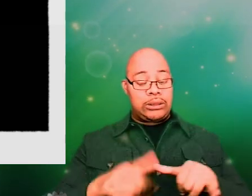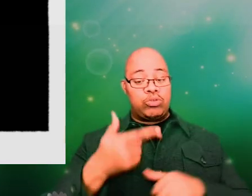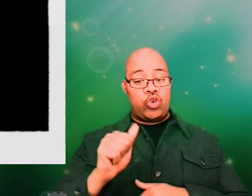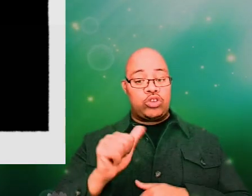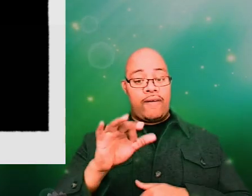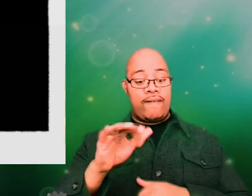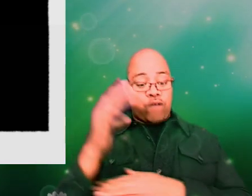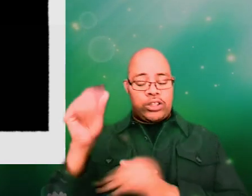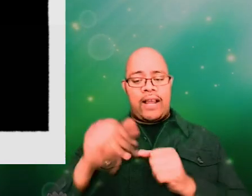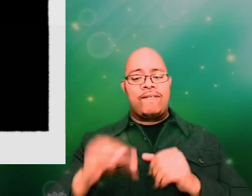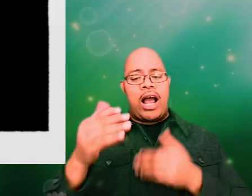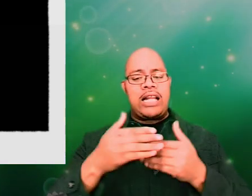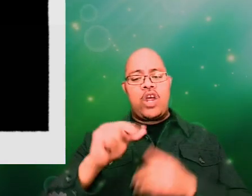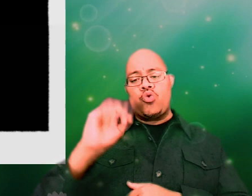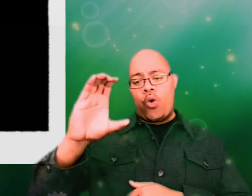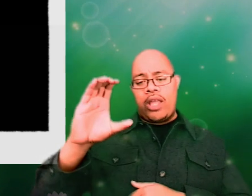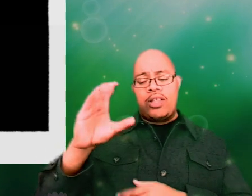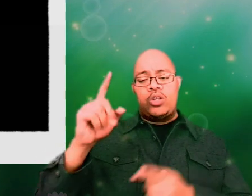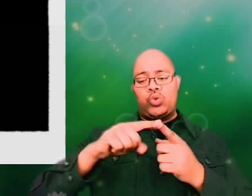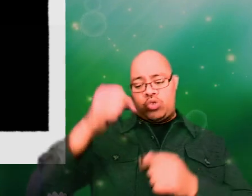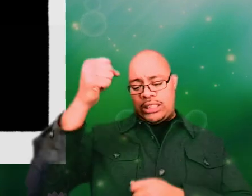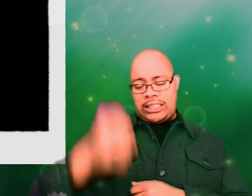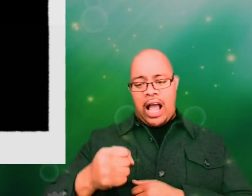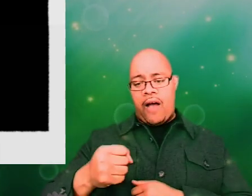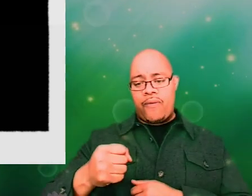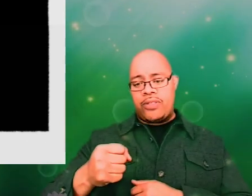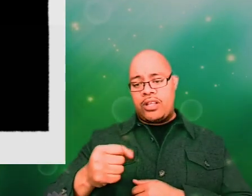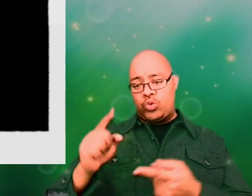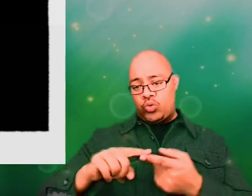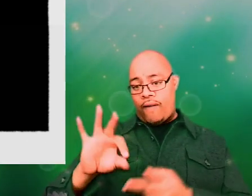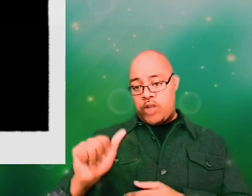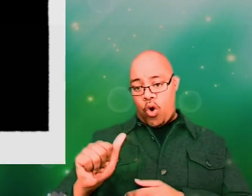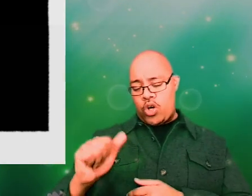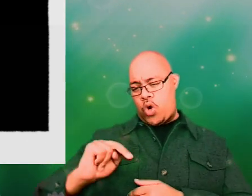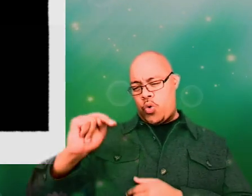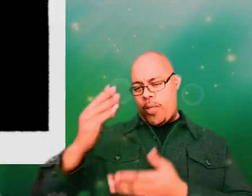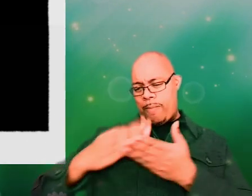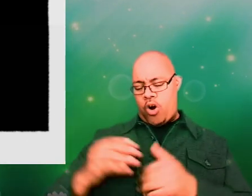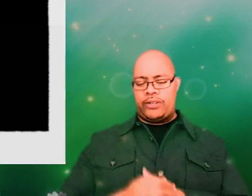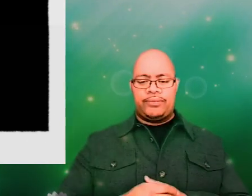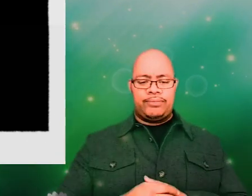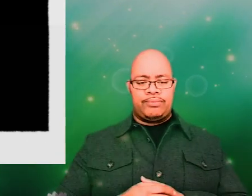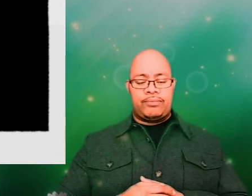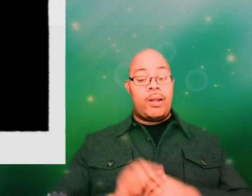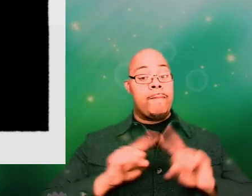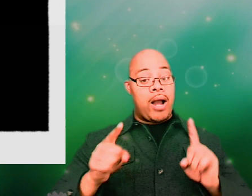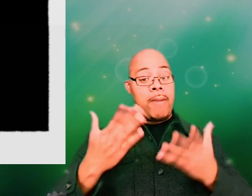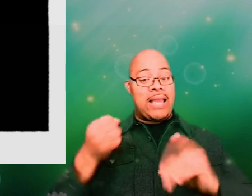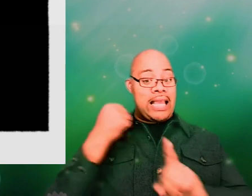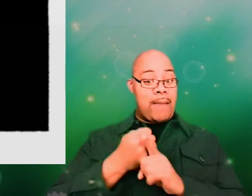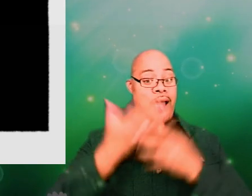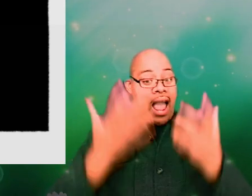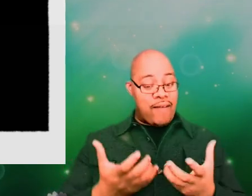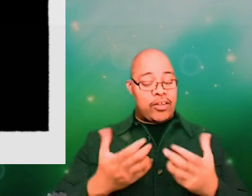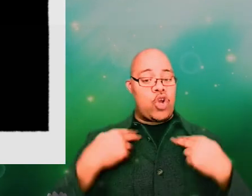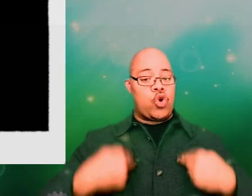forest can be found along the Atlantic coast from coastal North Carolina through the northern part of Florida. However, they may be